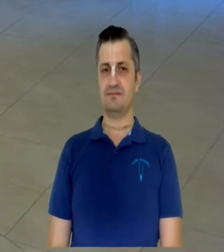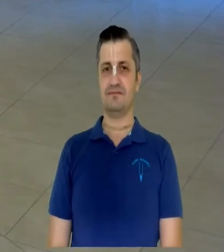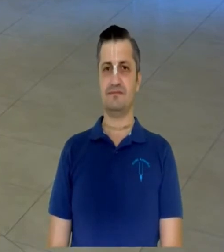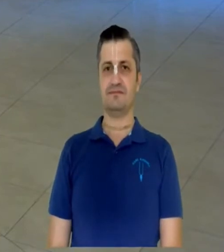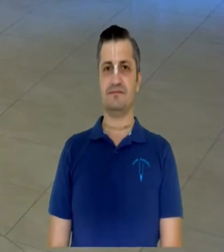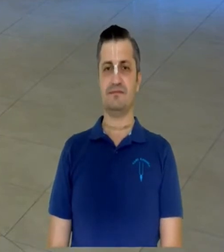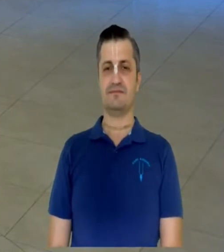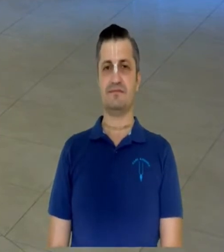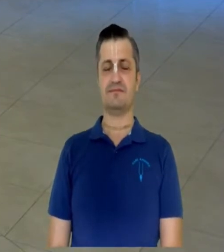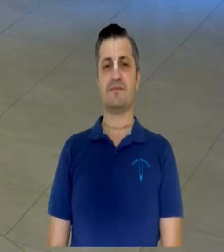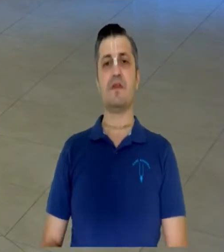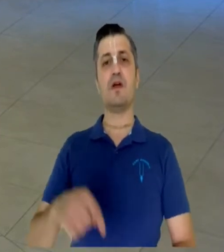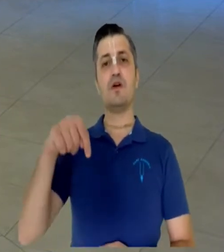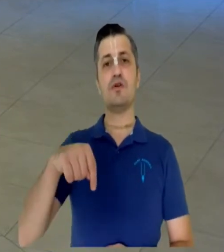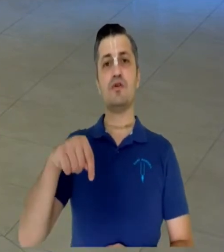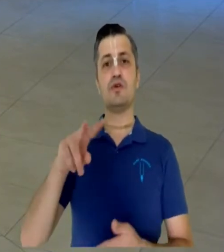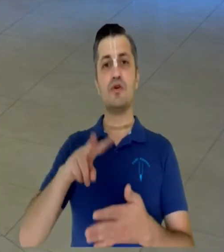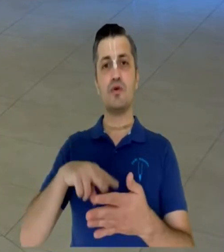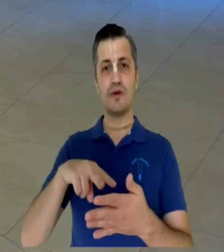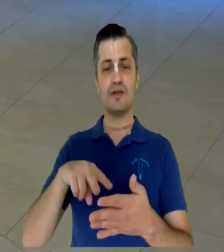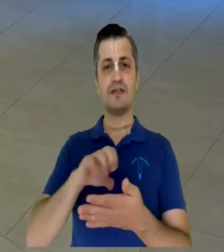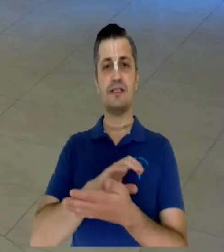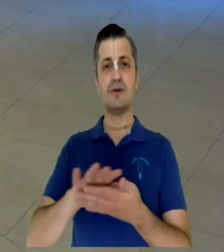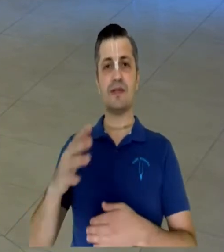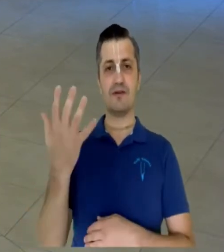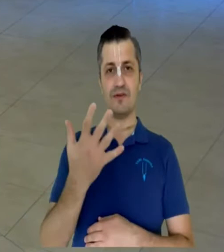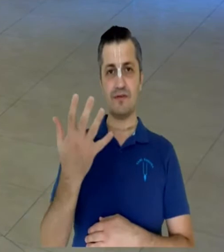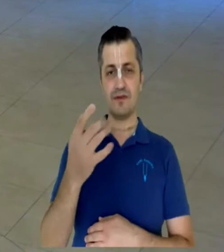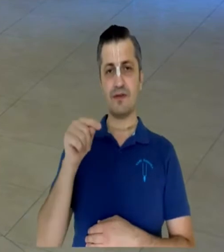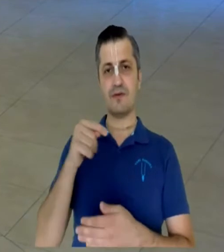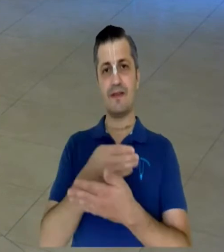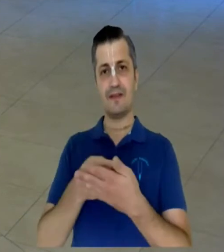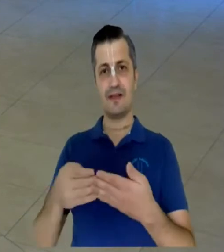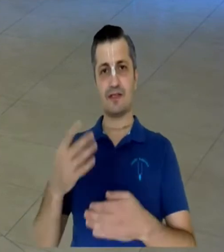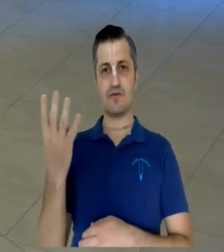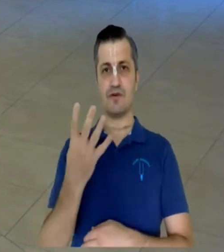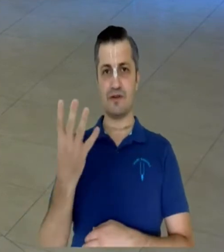So today we're going to be reading from chapter 15, text 14.